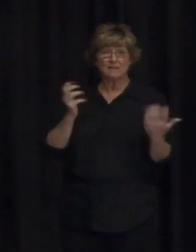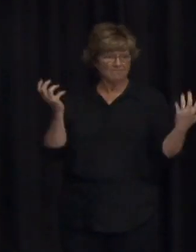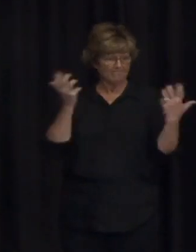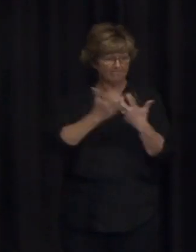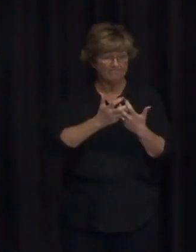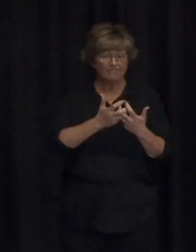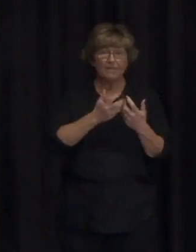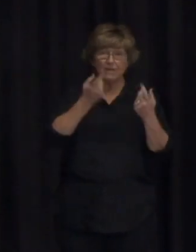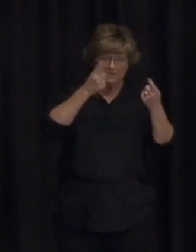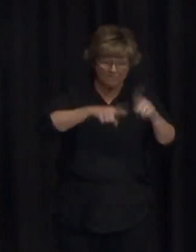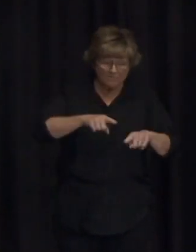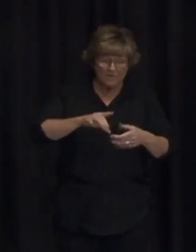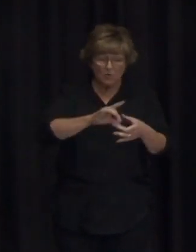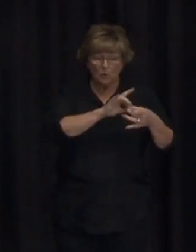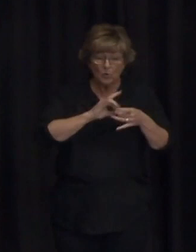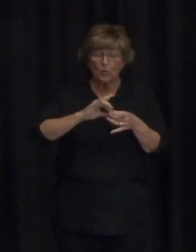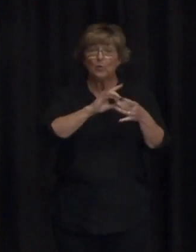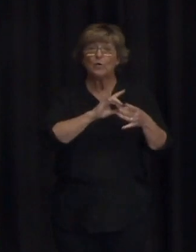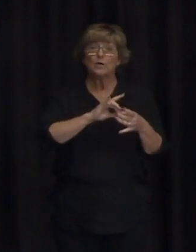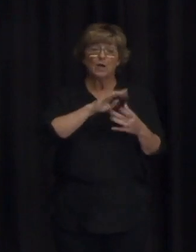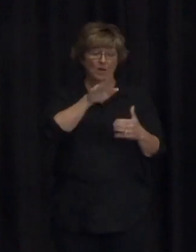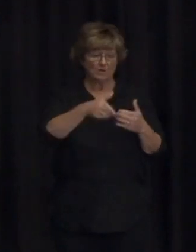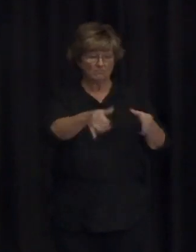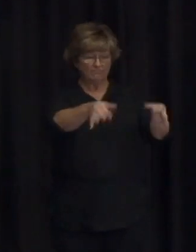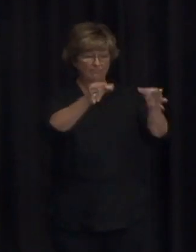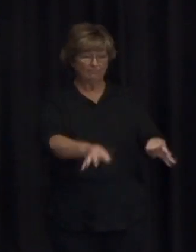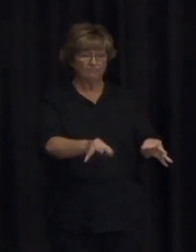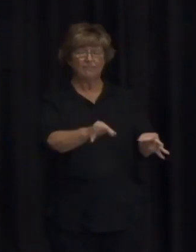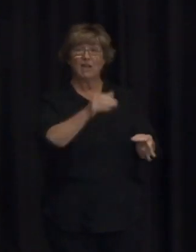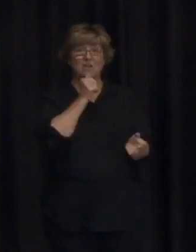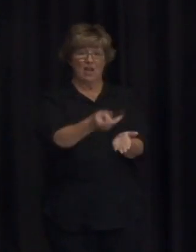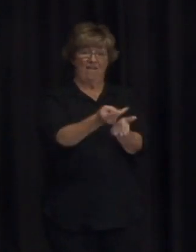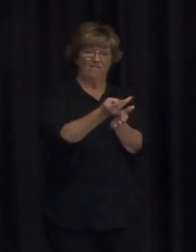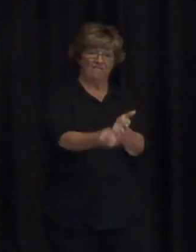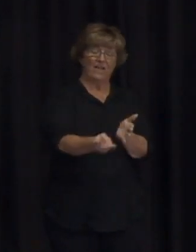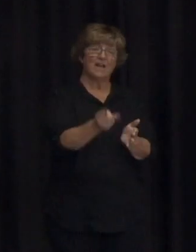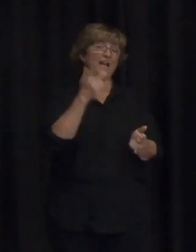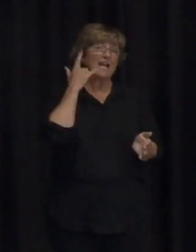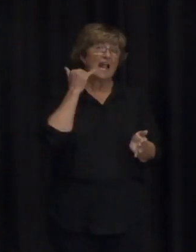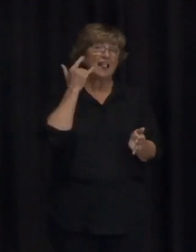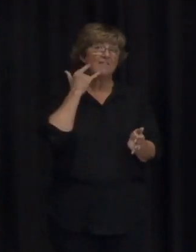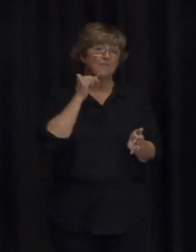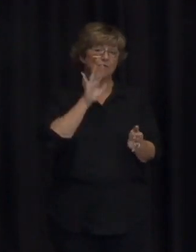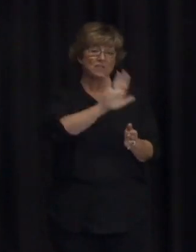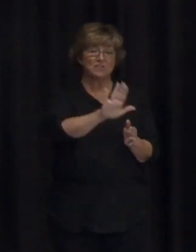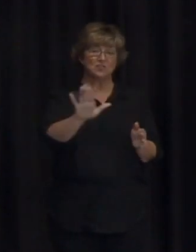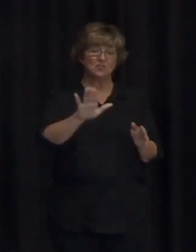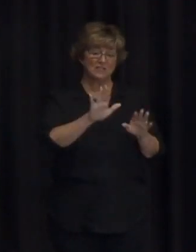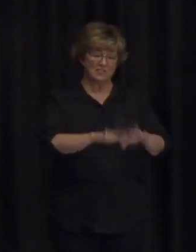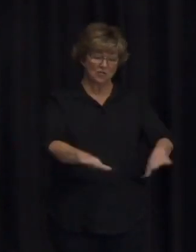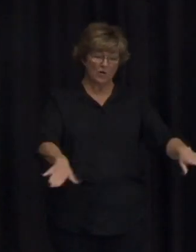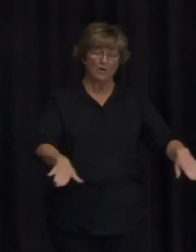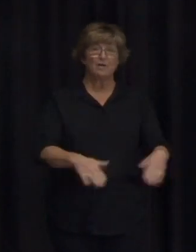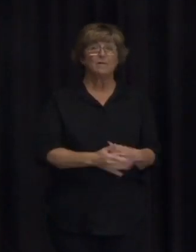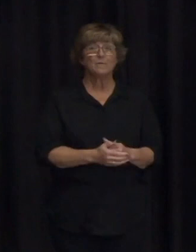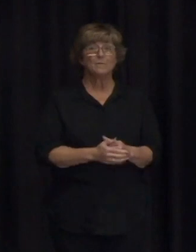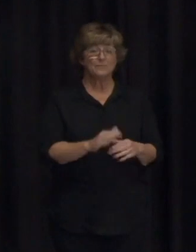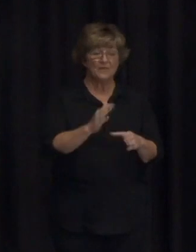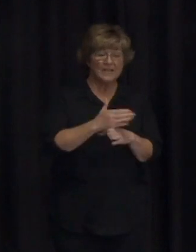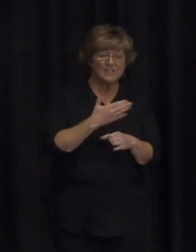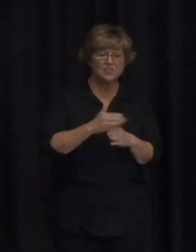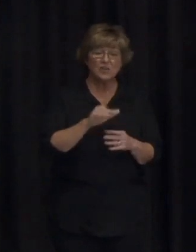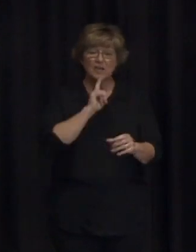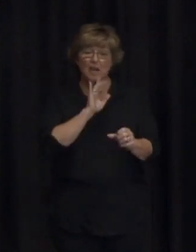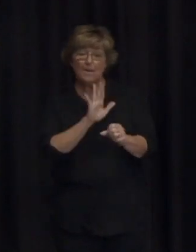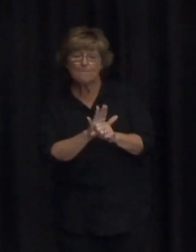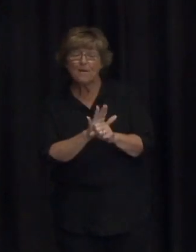this. Together, we were all determined not to fail California's children. The shared commitment to children of